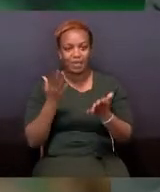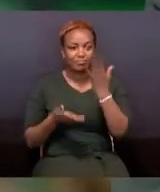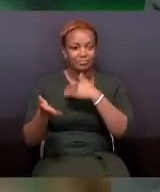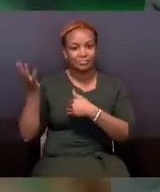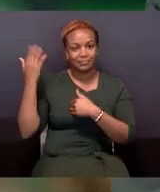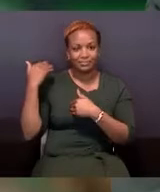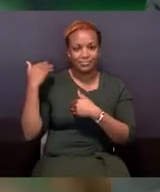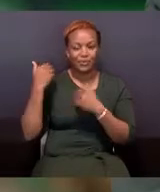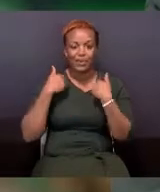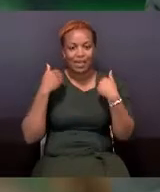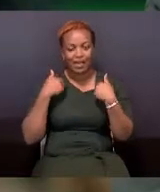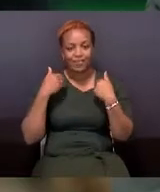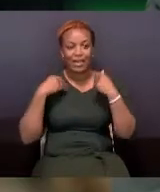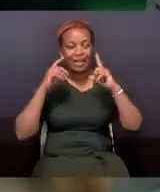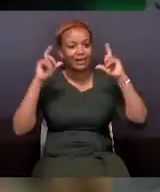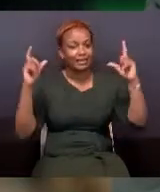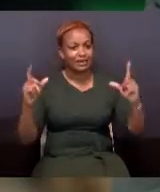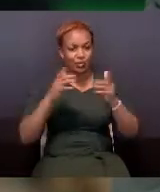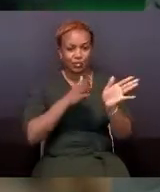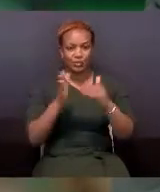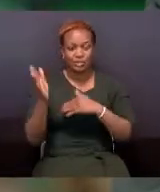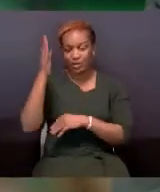there is a great opportunity because